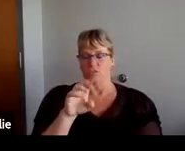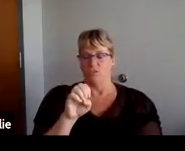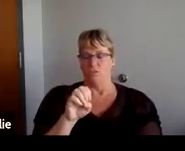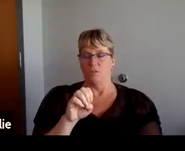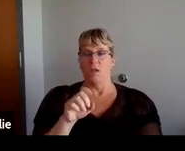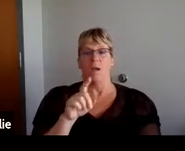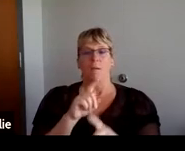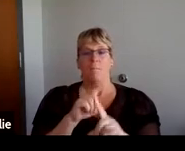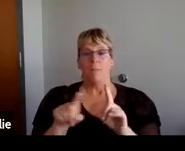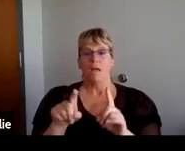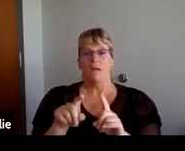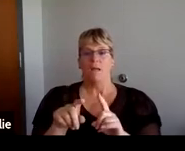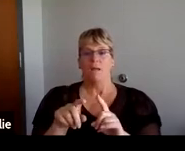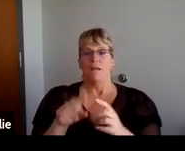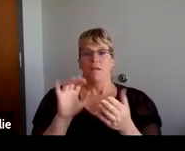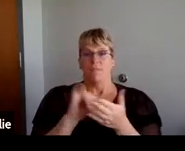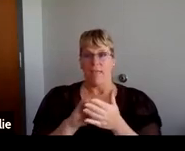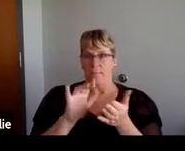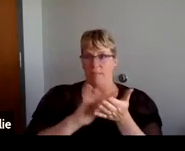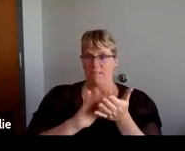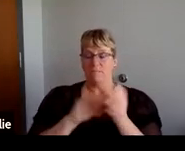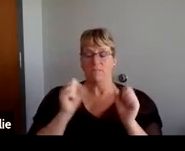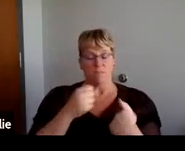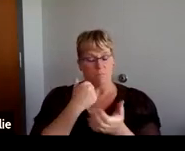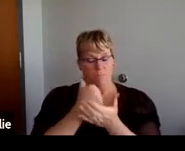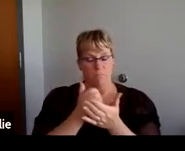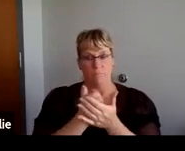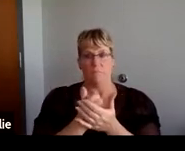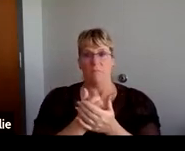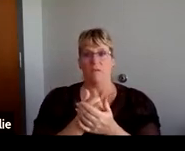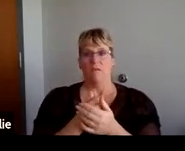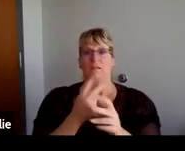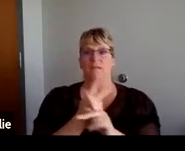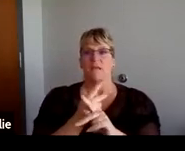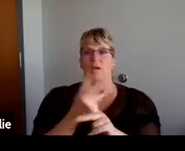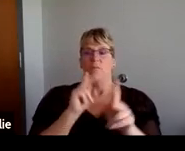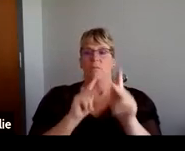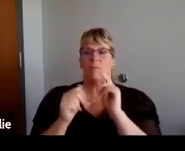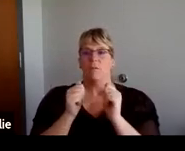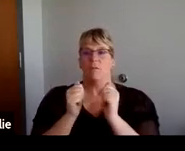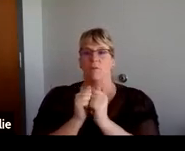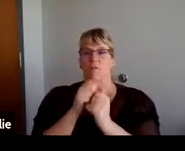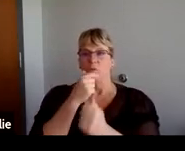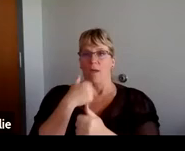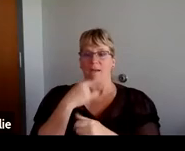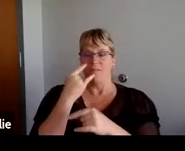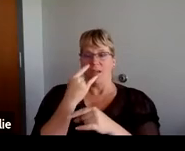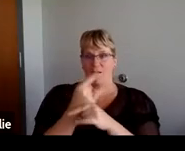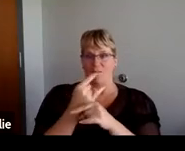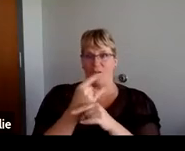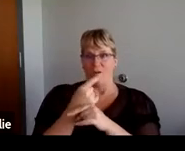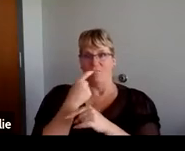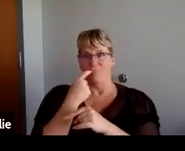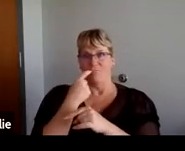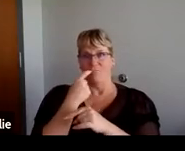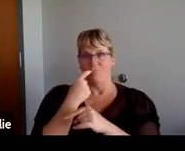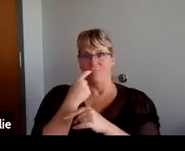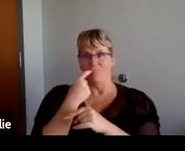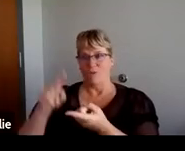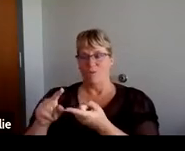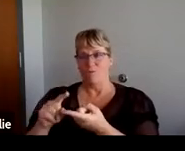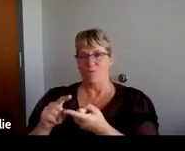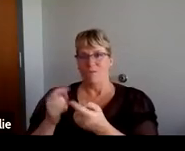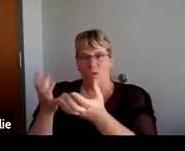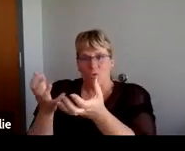But topiramate can be very helpful in treating our patients with alcohol use disorder and helping them reduce those cravings